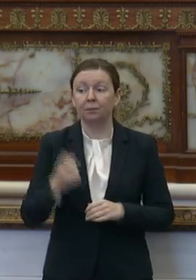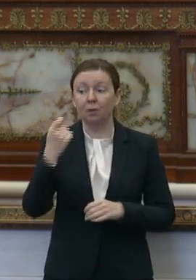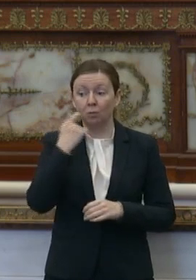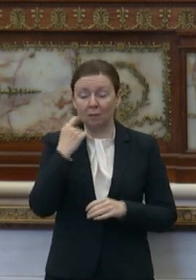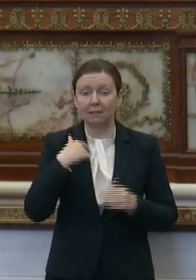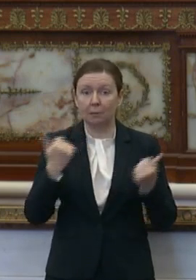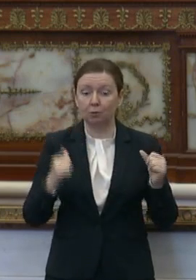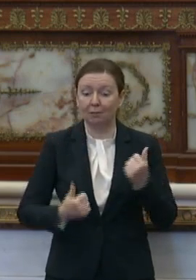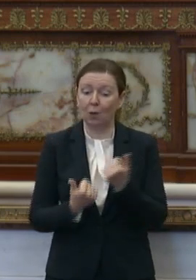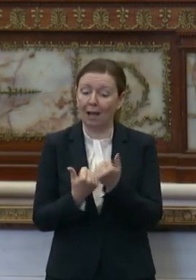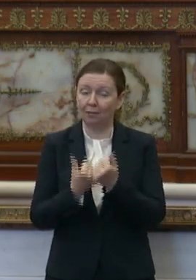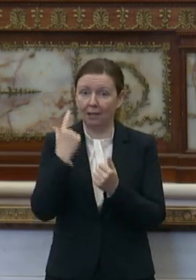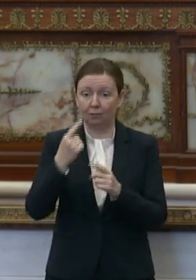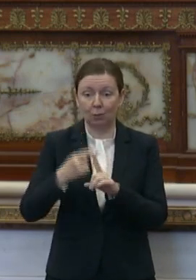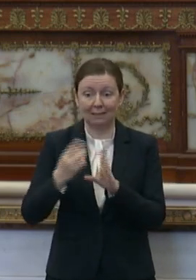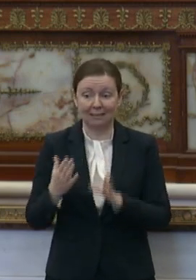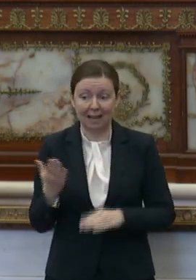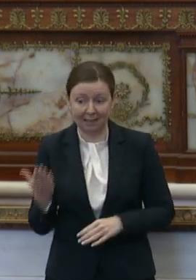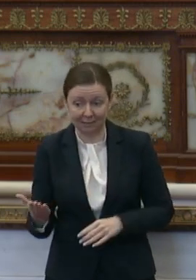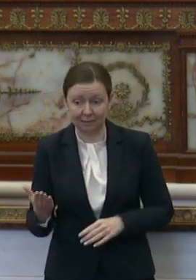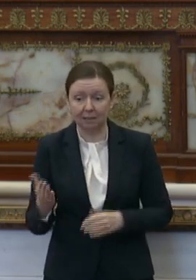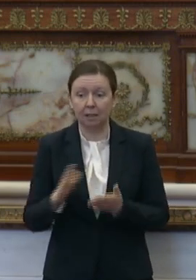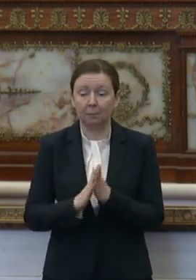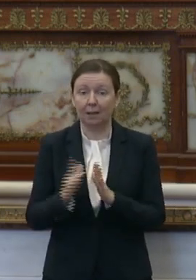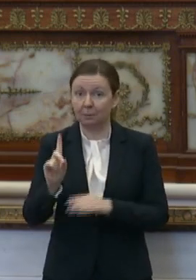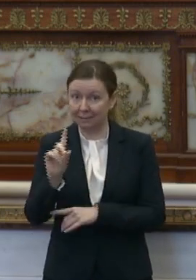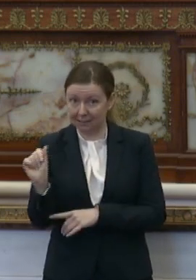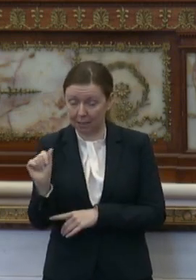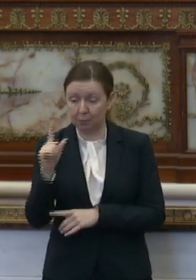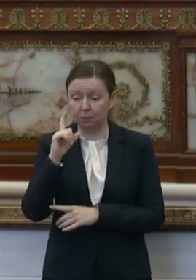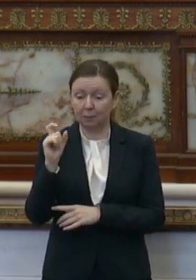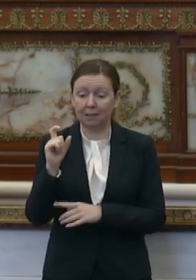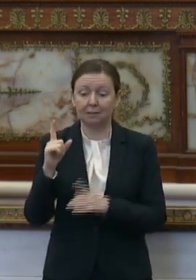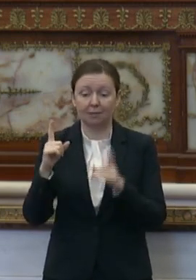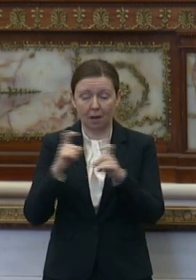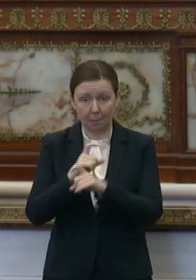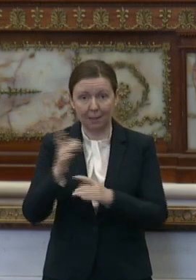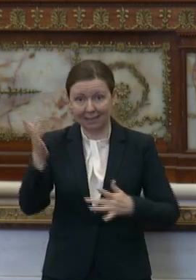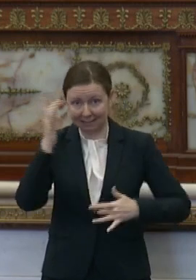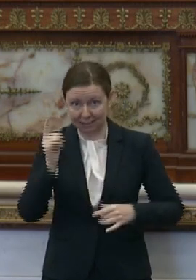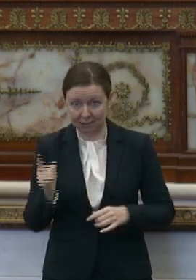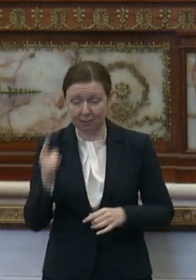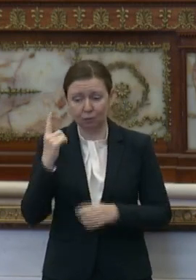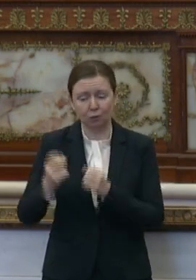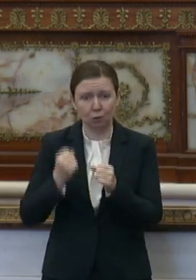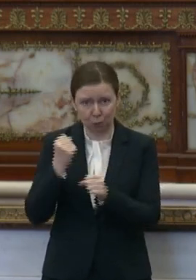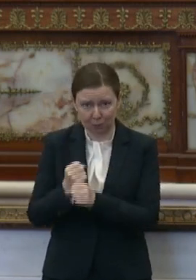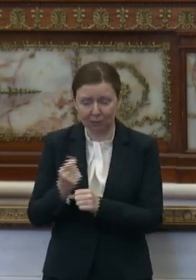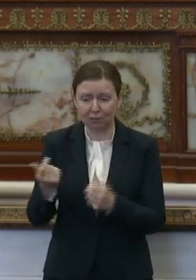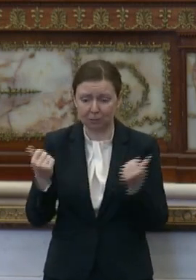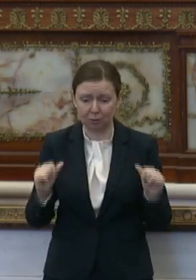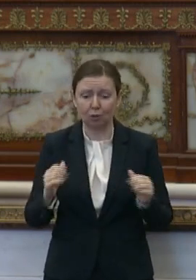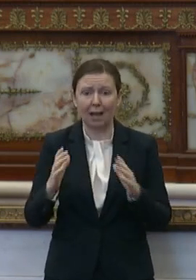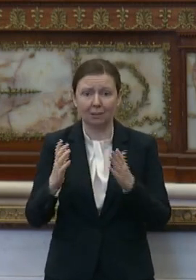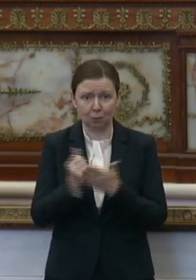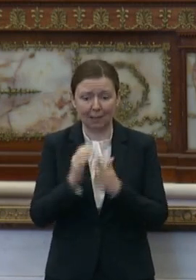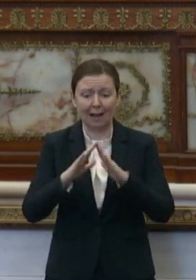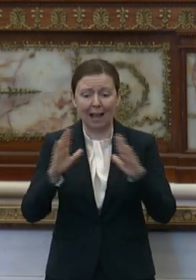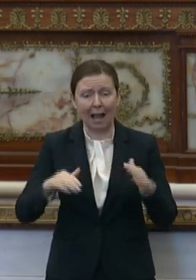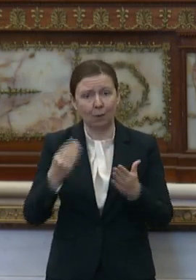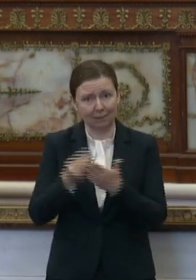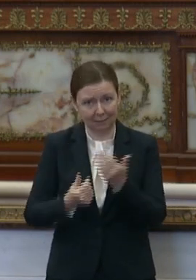I've been trying to advocate for a tenant who has become disabled due to a complex illness. For 2 years, she's been trying to secure a housing